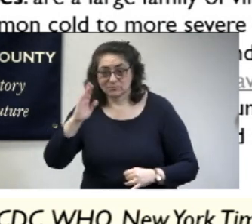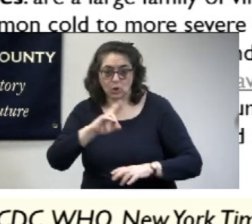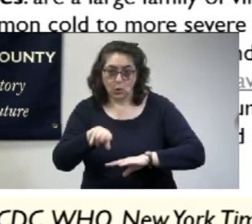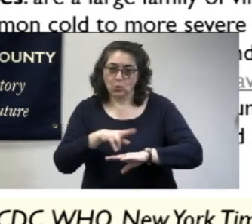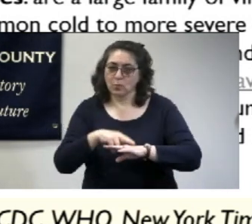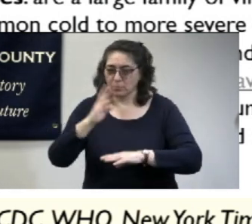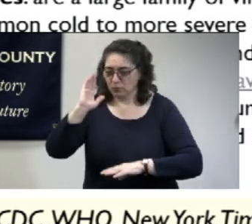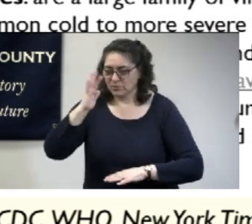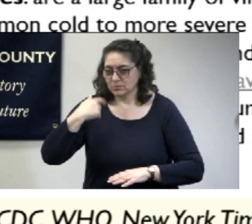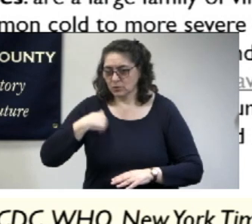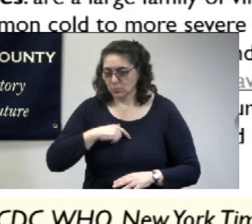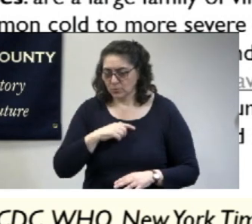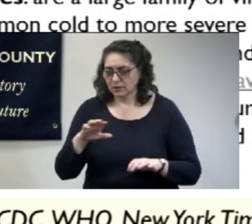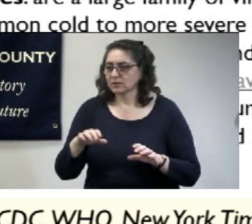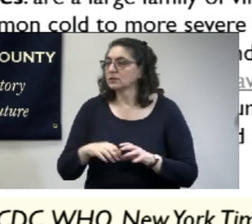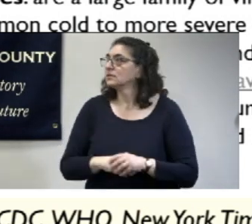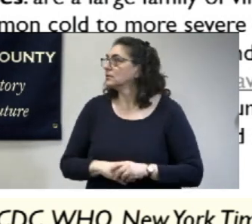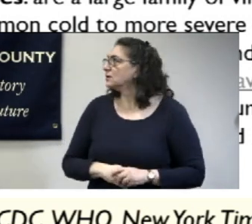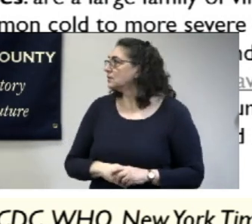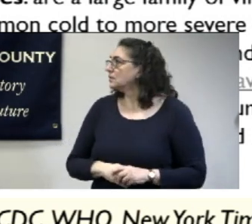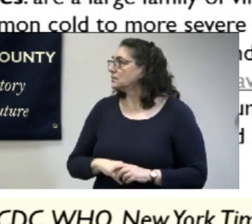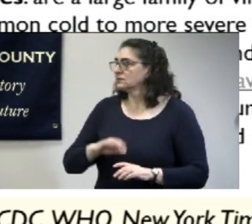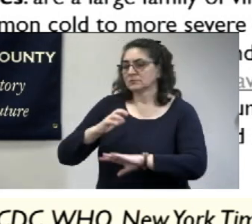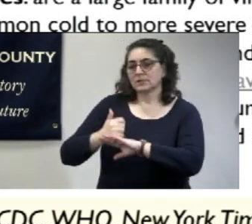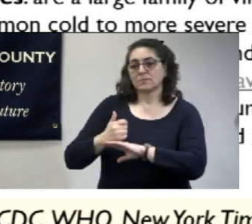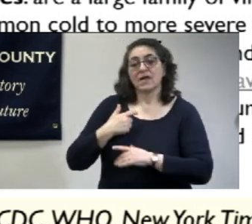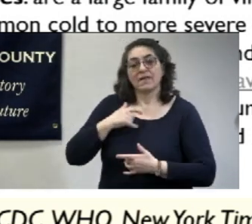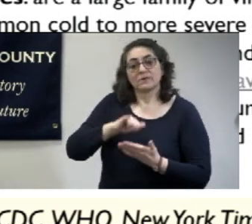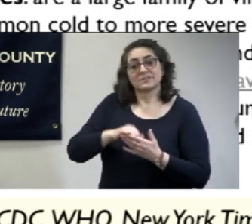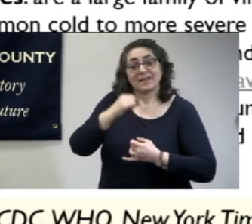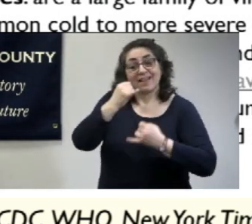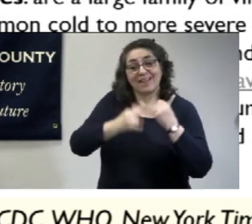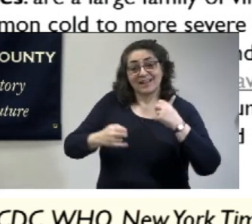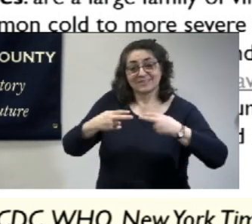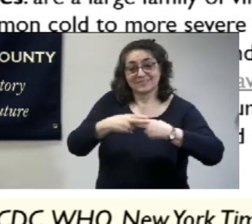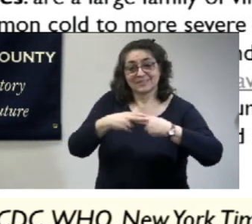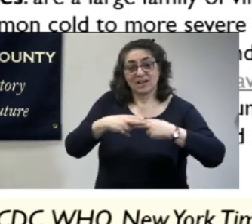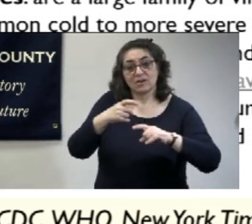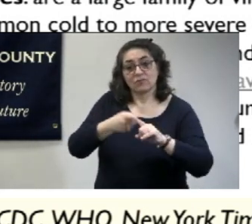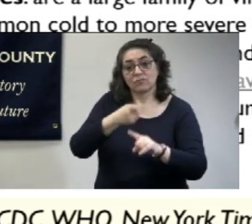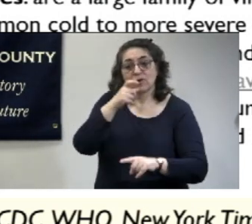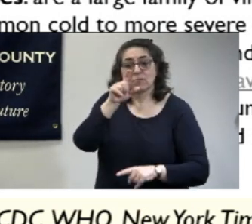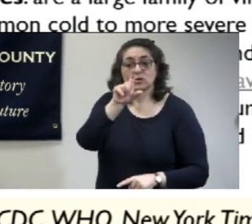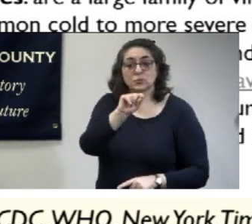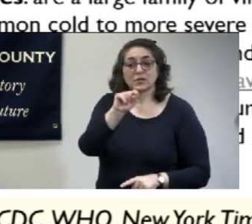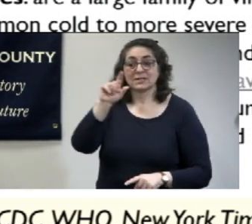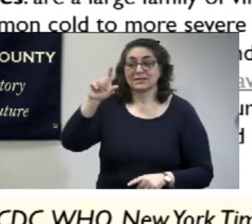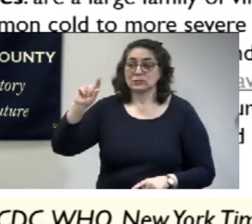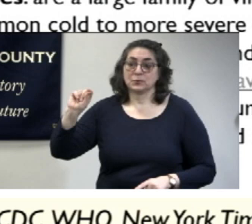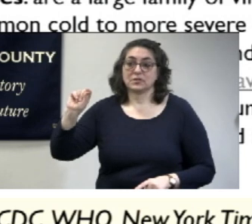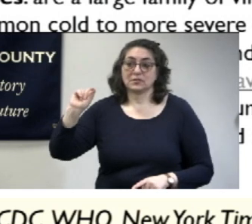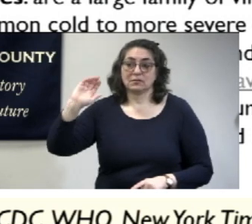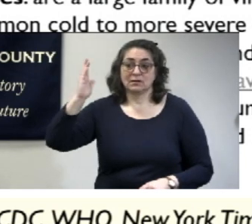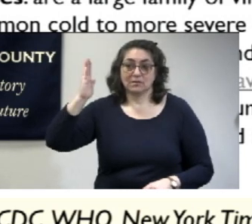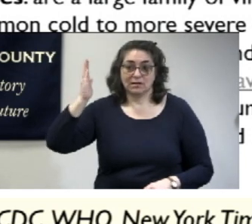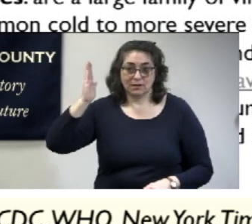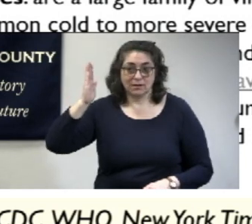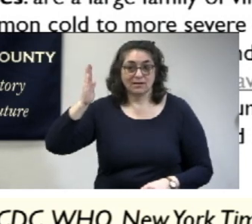that we did, and that was the slide, that was the last slide from the 2020 presentation I did